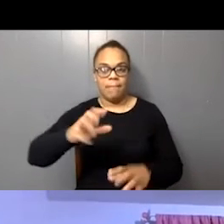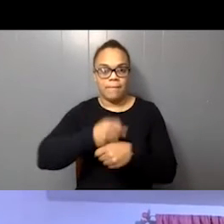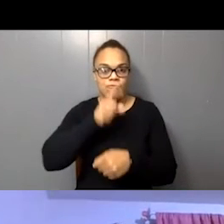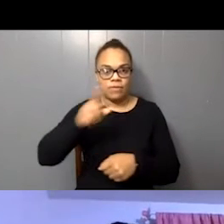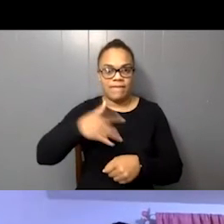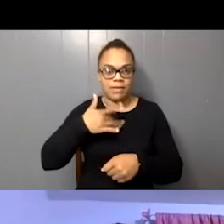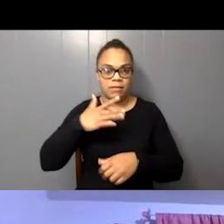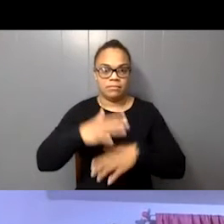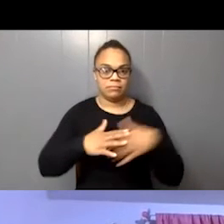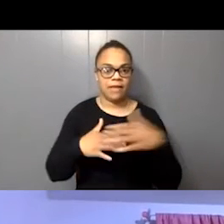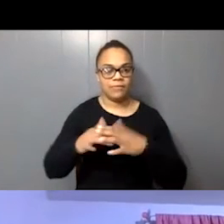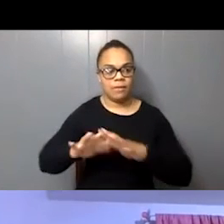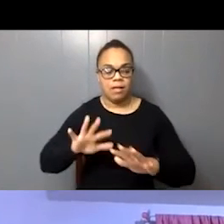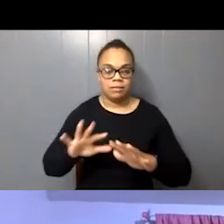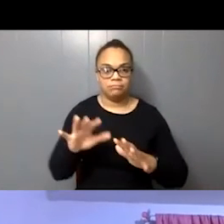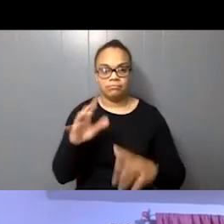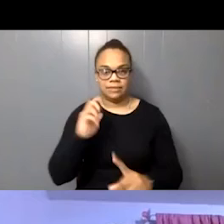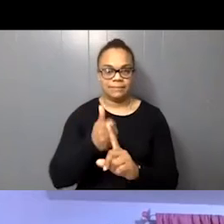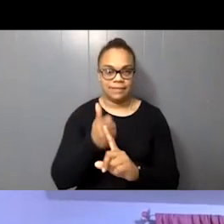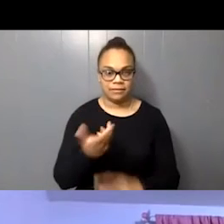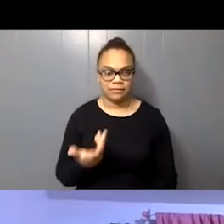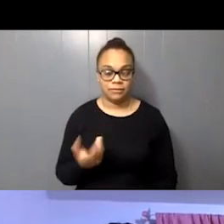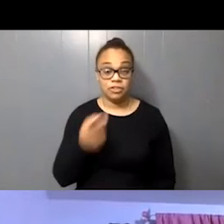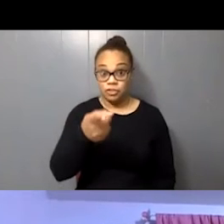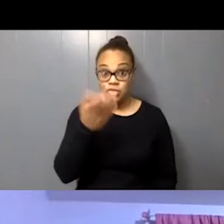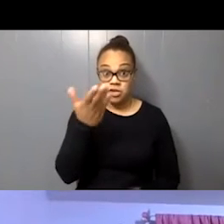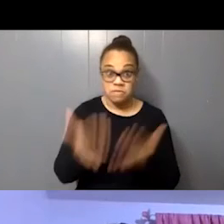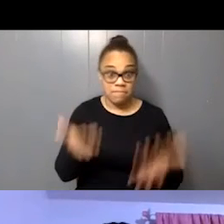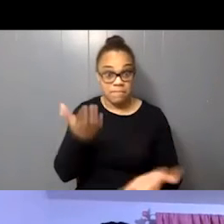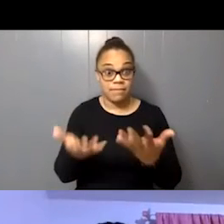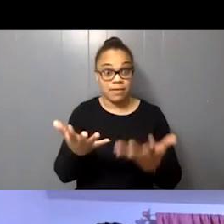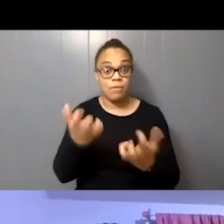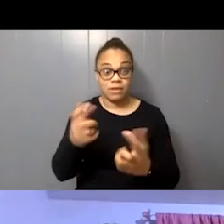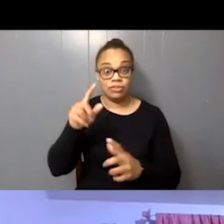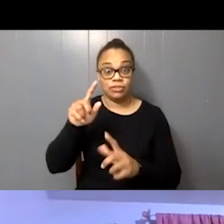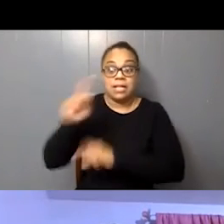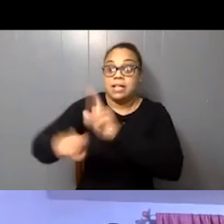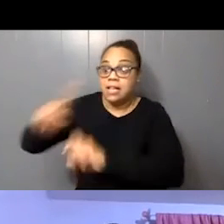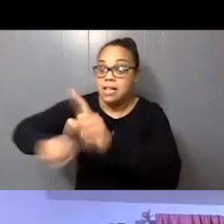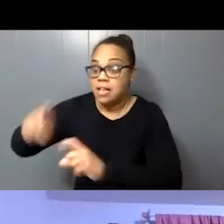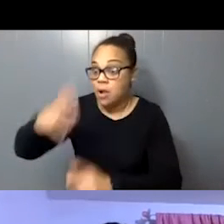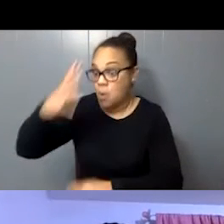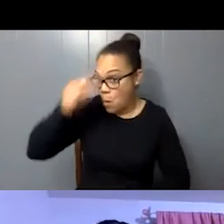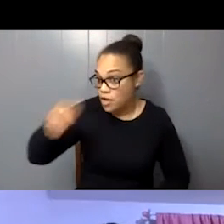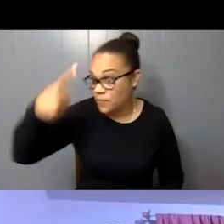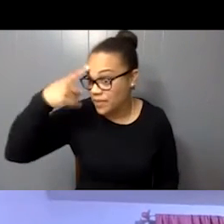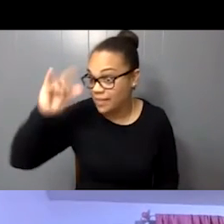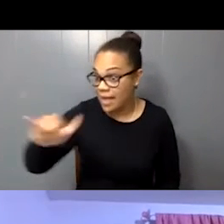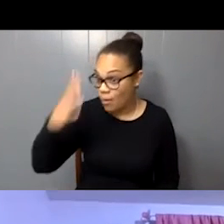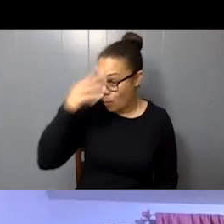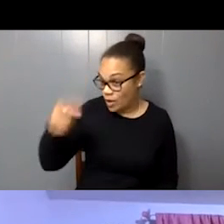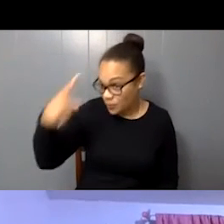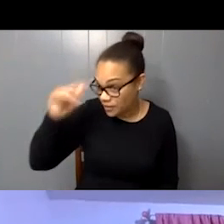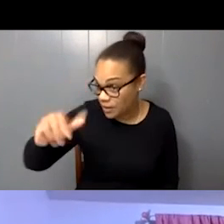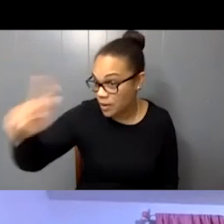though it might seem like you just want to bombard them with questions, or why you think this, or why do you think this is okay? Any type